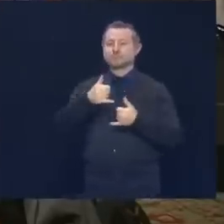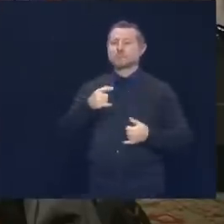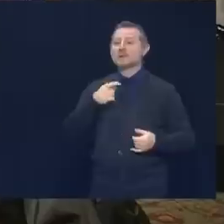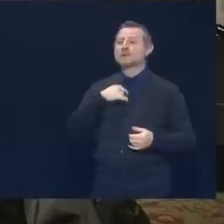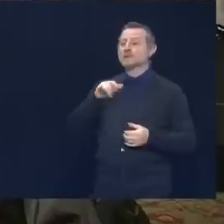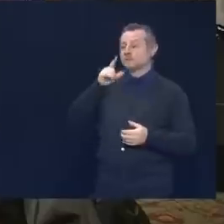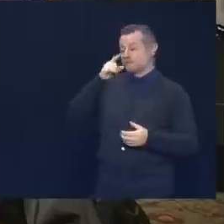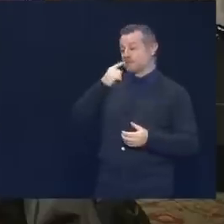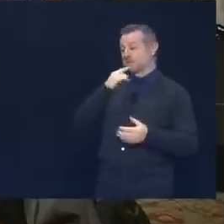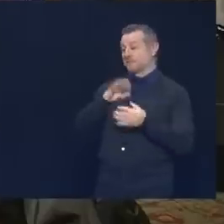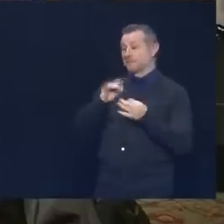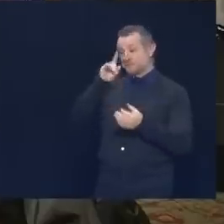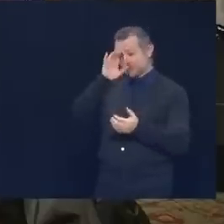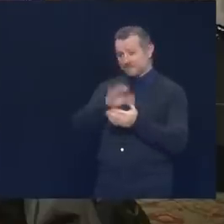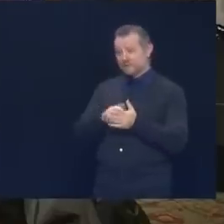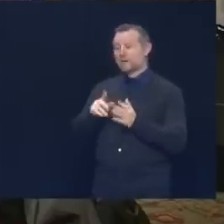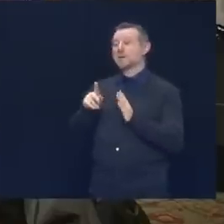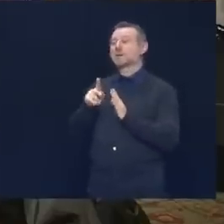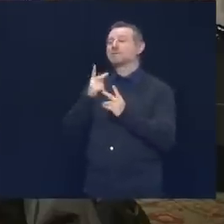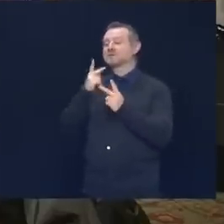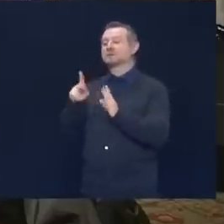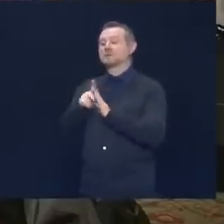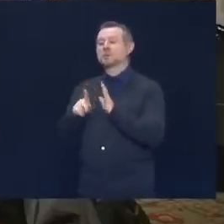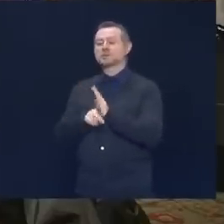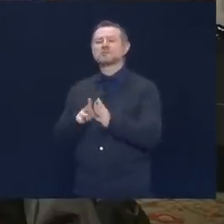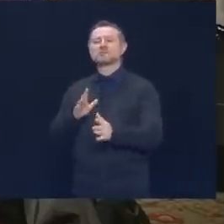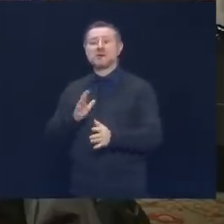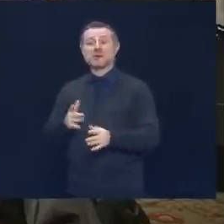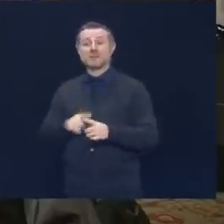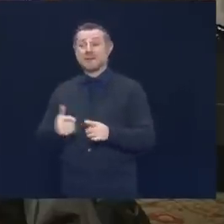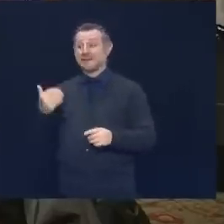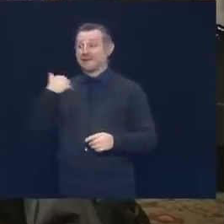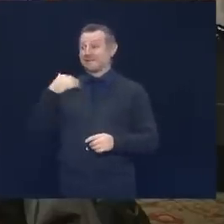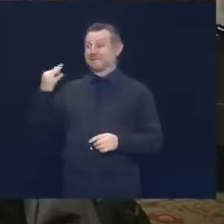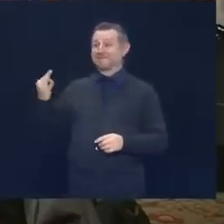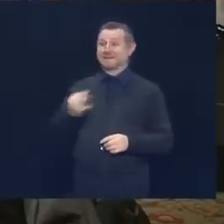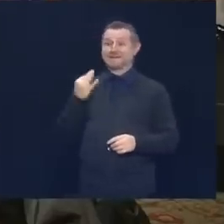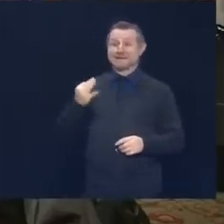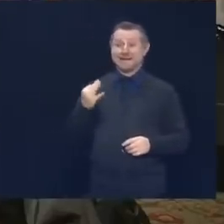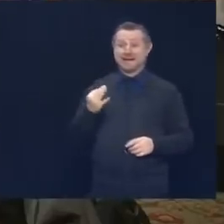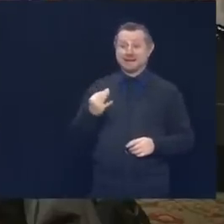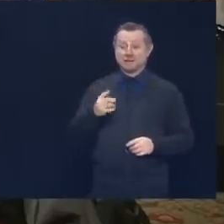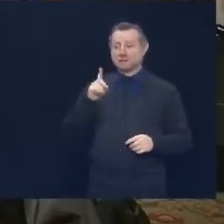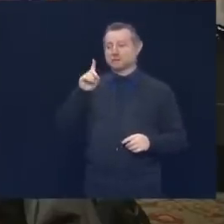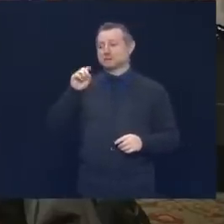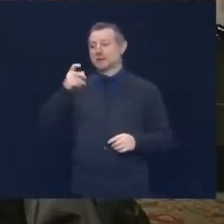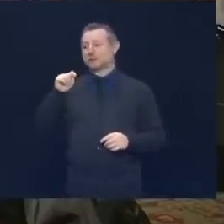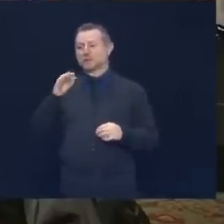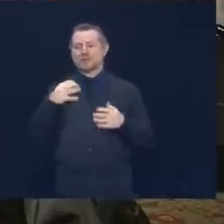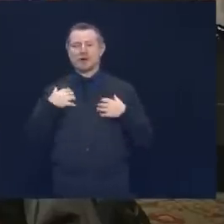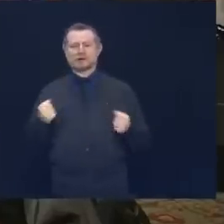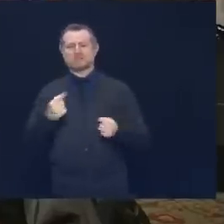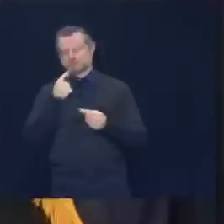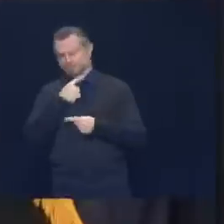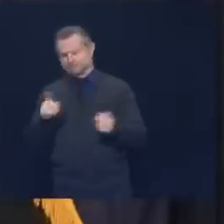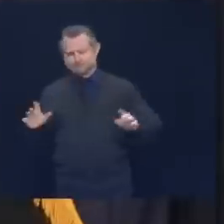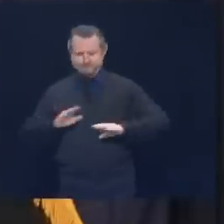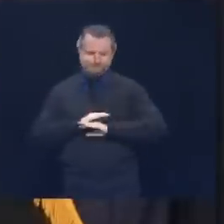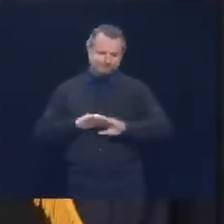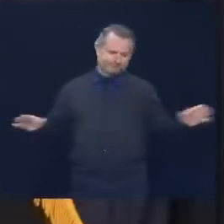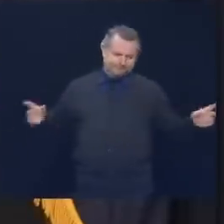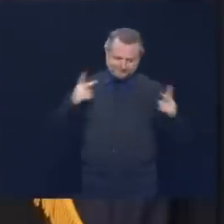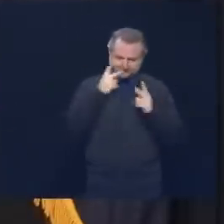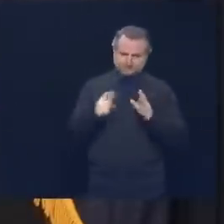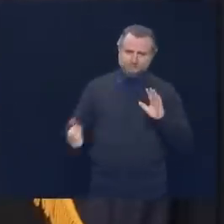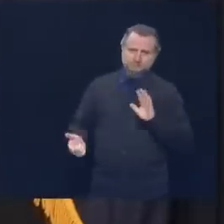that the visitation policy was already strict enough. And then on Friday, DOH sent out a directive saying that visits are going to Once be we banned? started the red